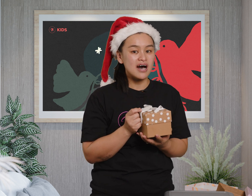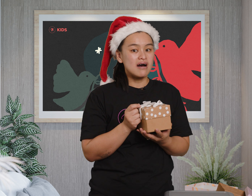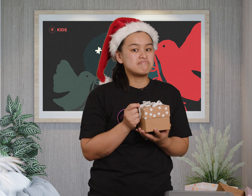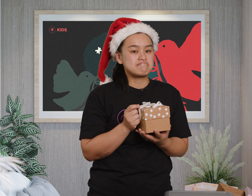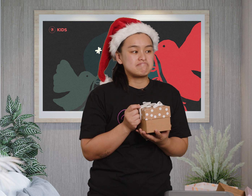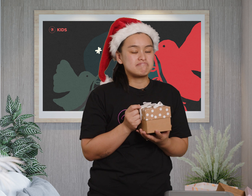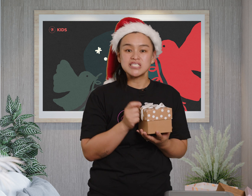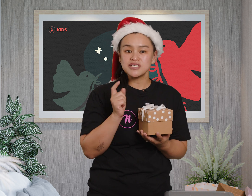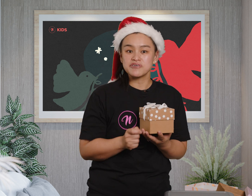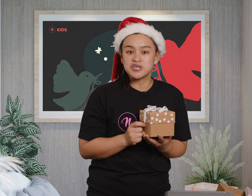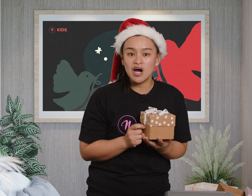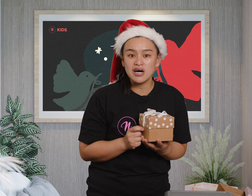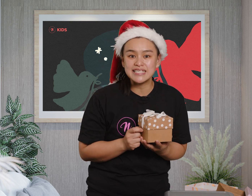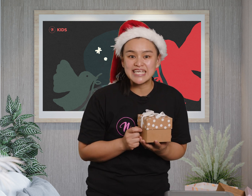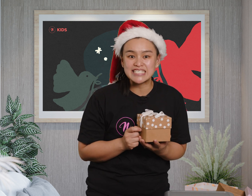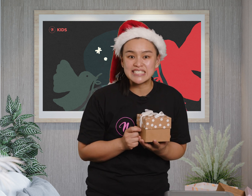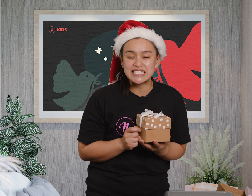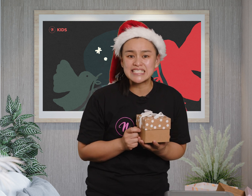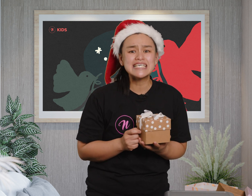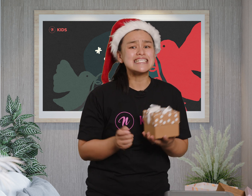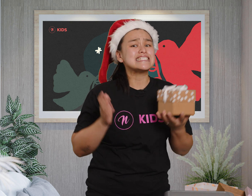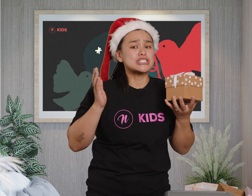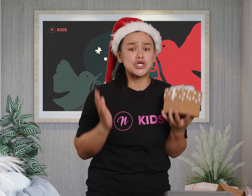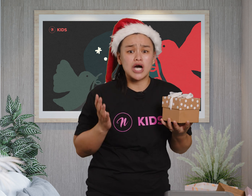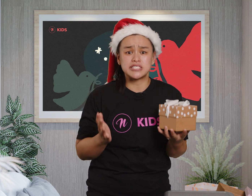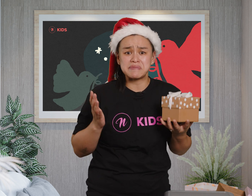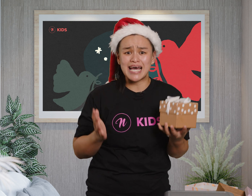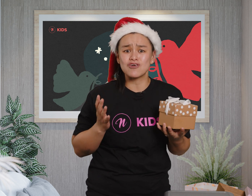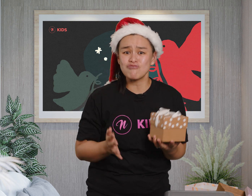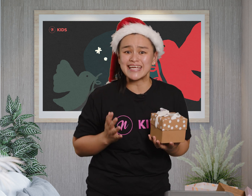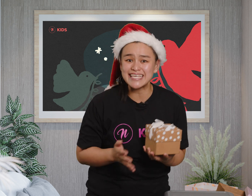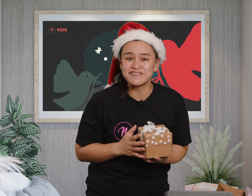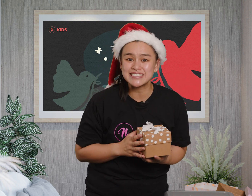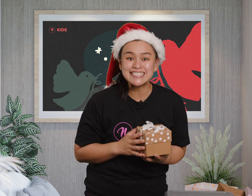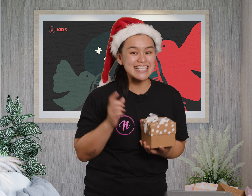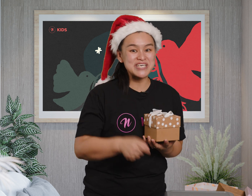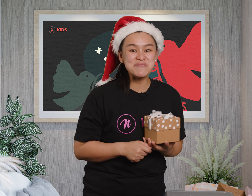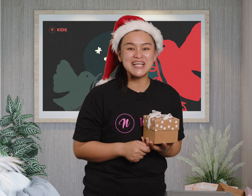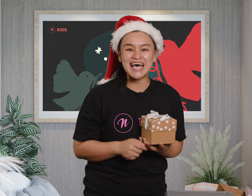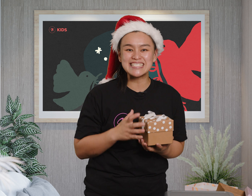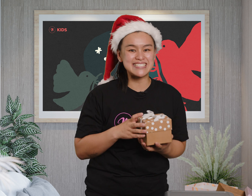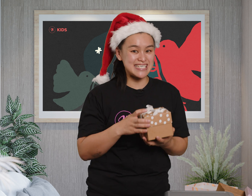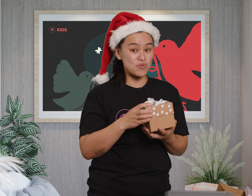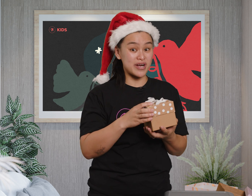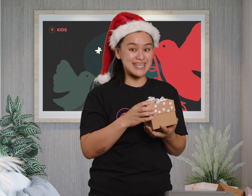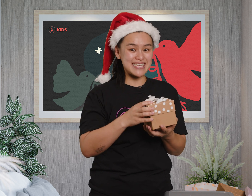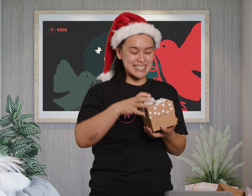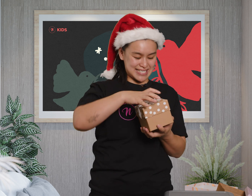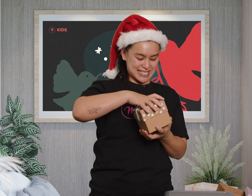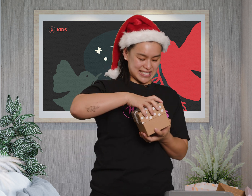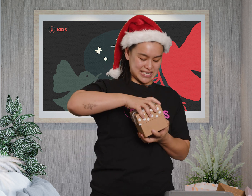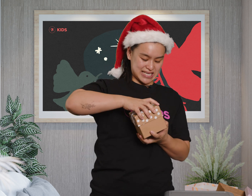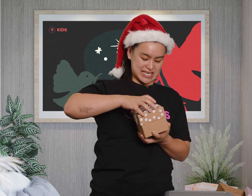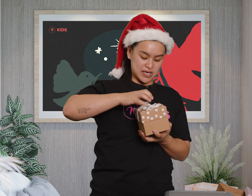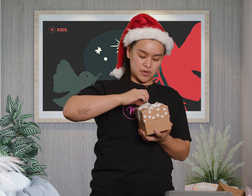God. This is from God, Nations Kids. This has got to be a great gift. Let's open it and see what it